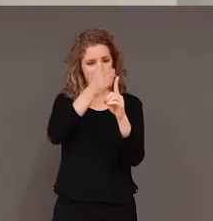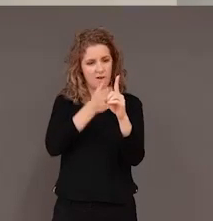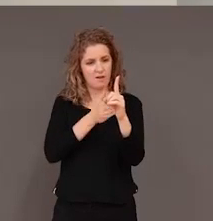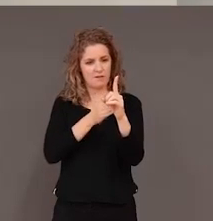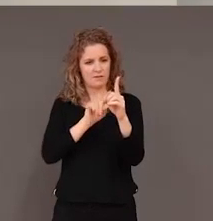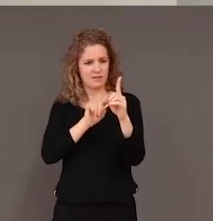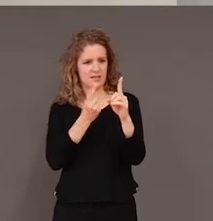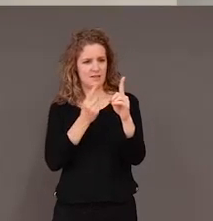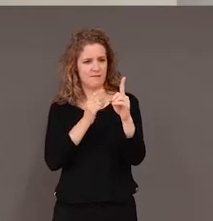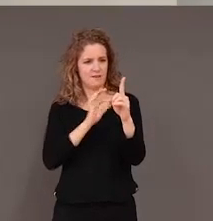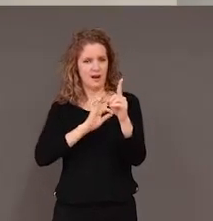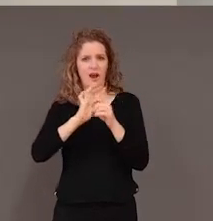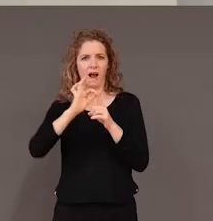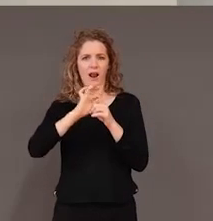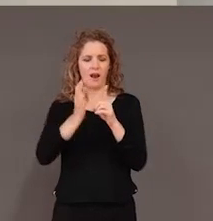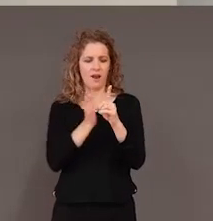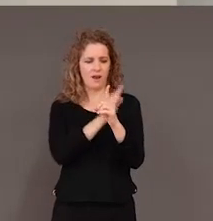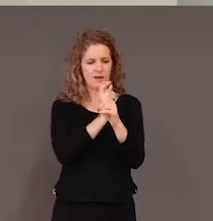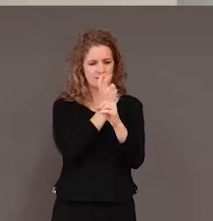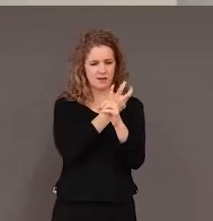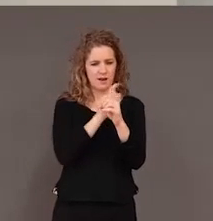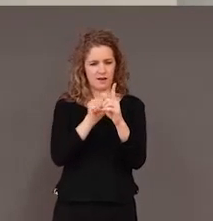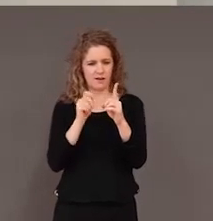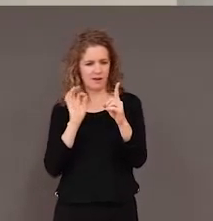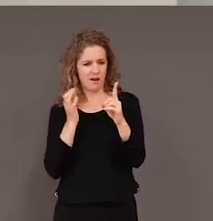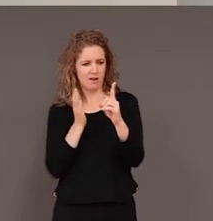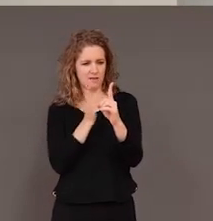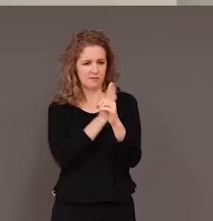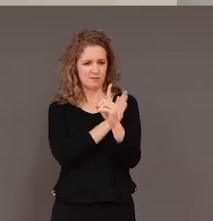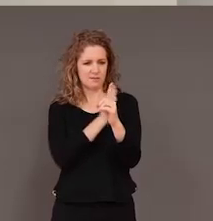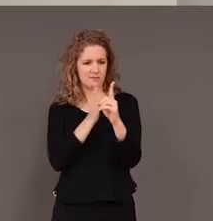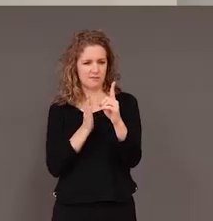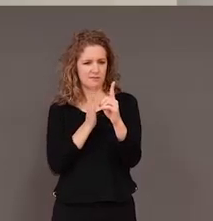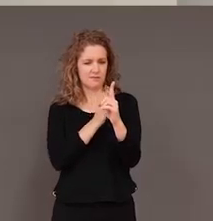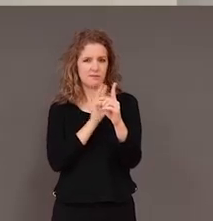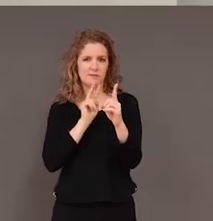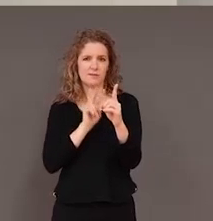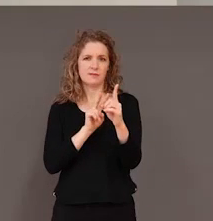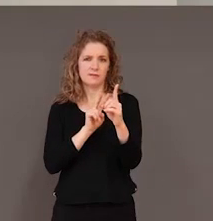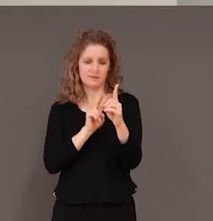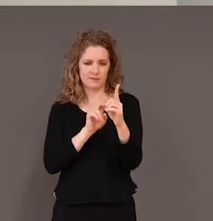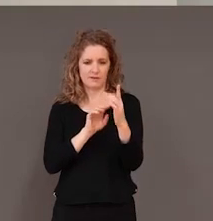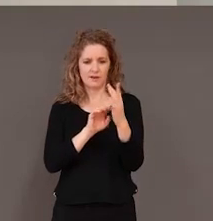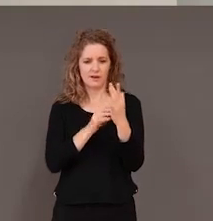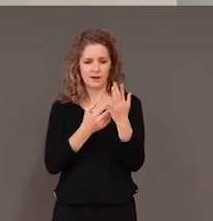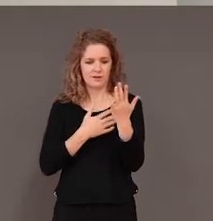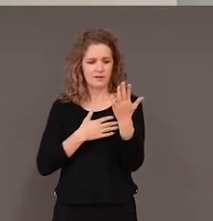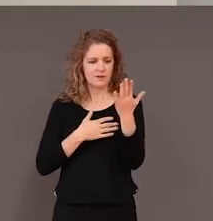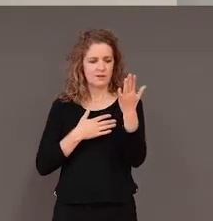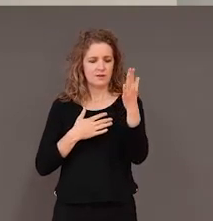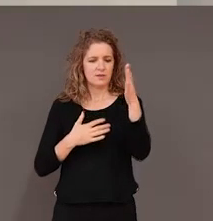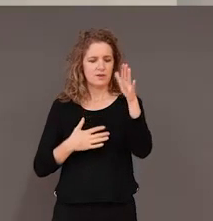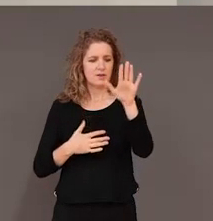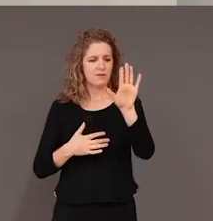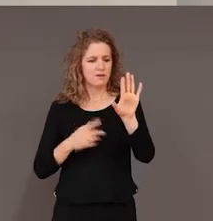a difference in colour and texture between the skin on the back of your hand and the front of your hand. Now turn your hand